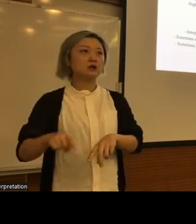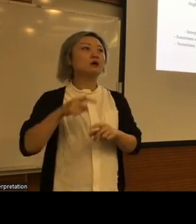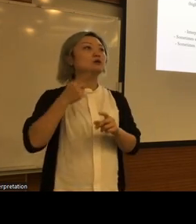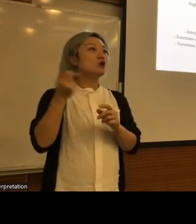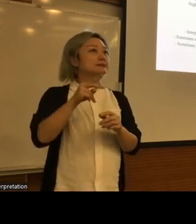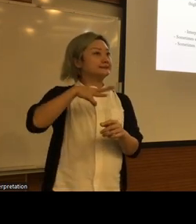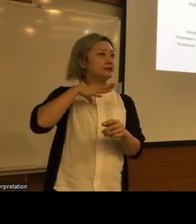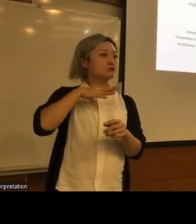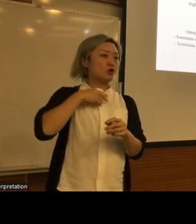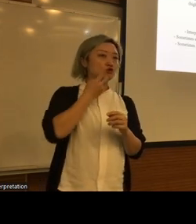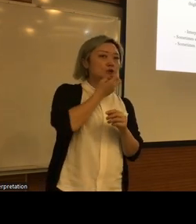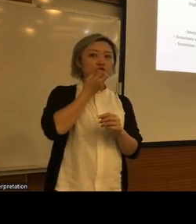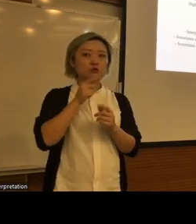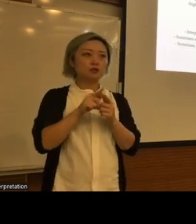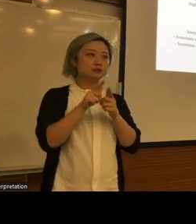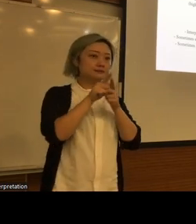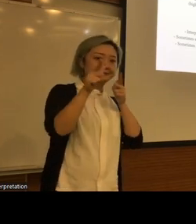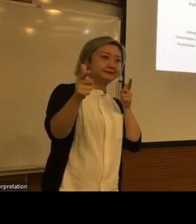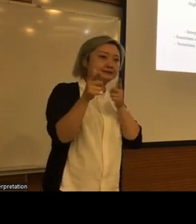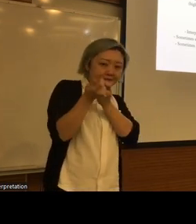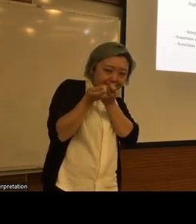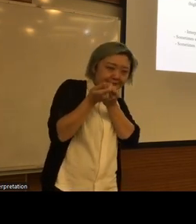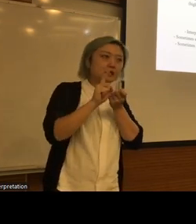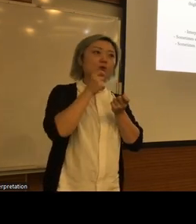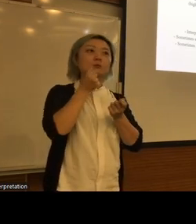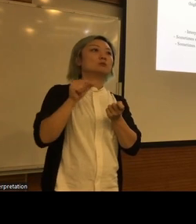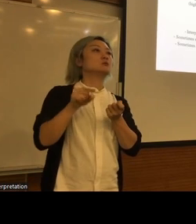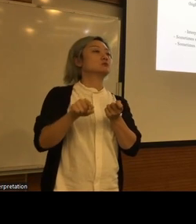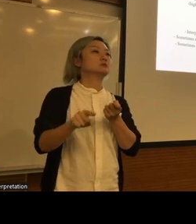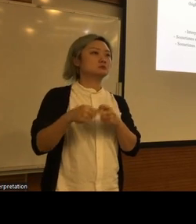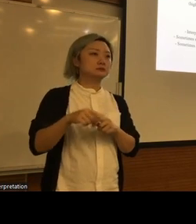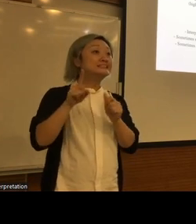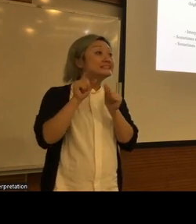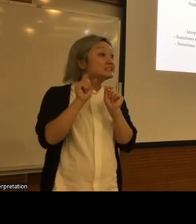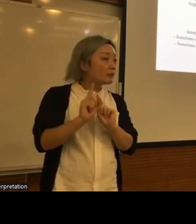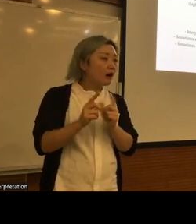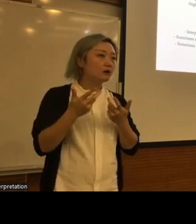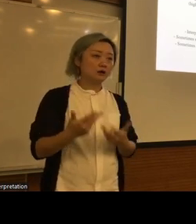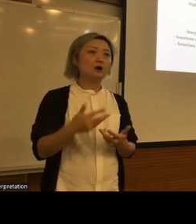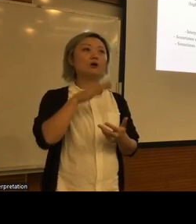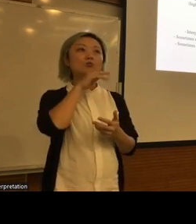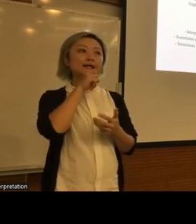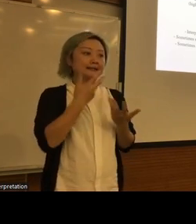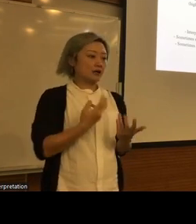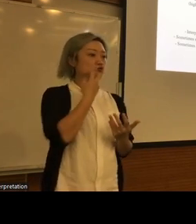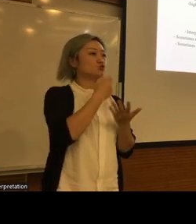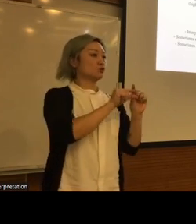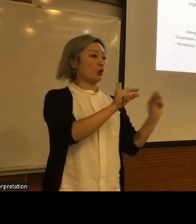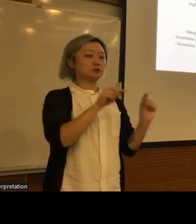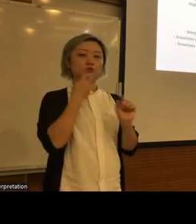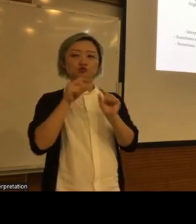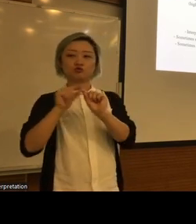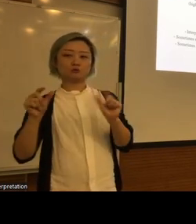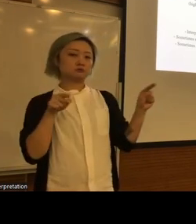distance parameters. Dependency distance tends to shrink in the output